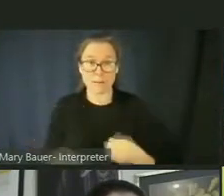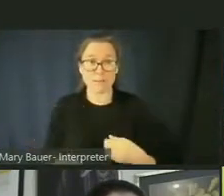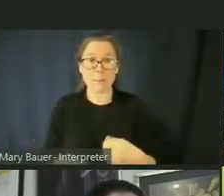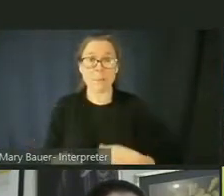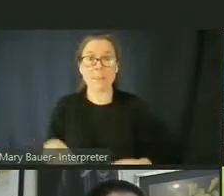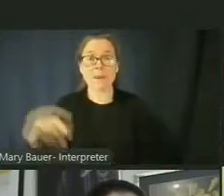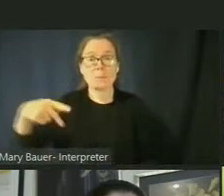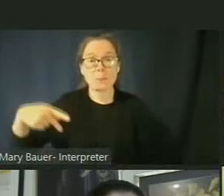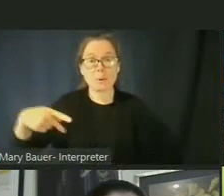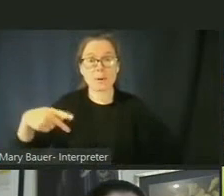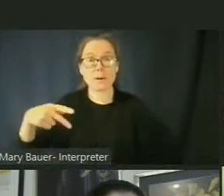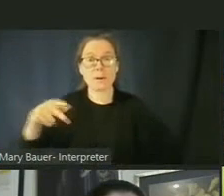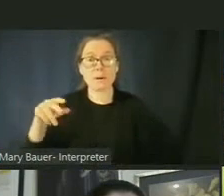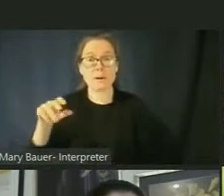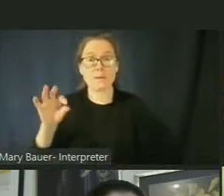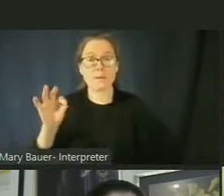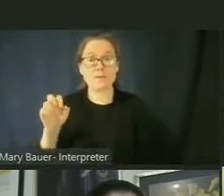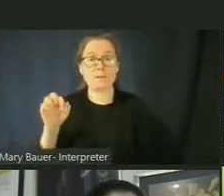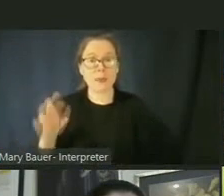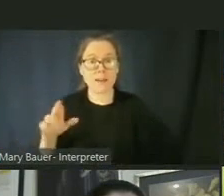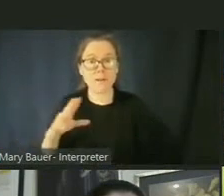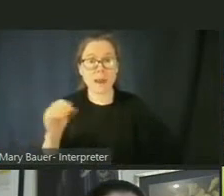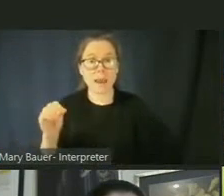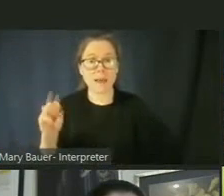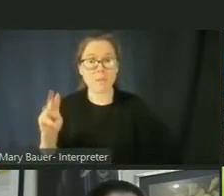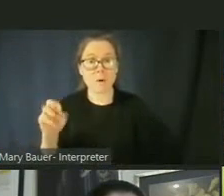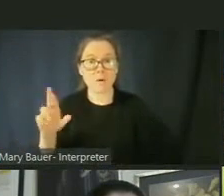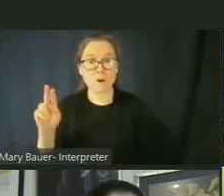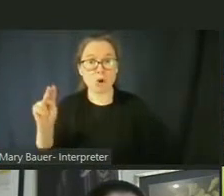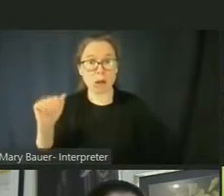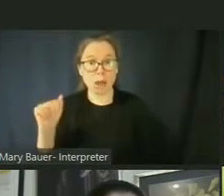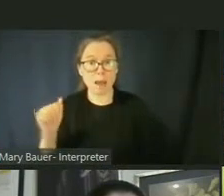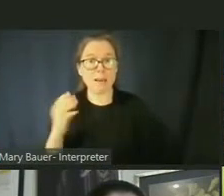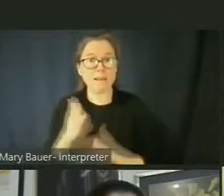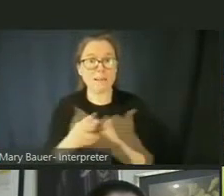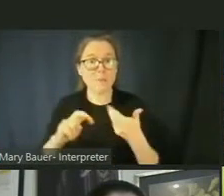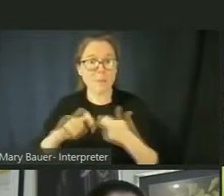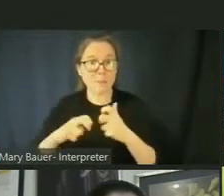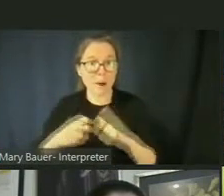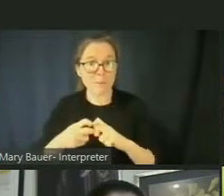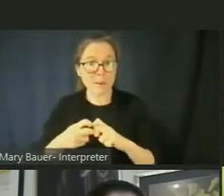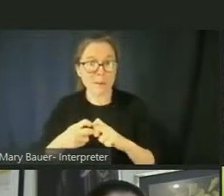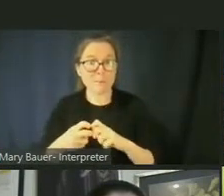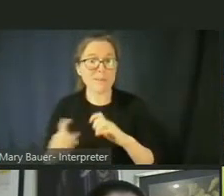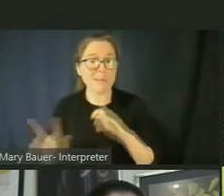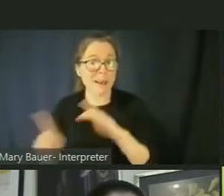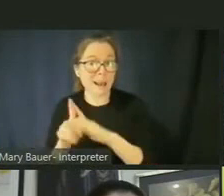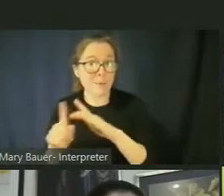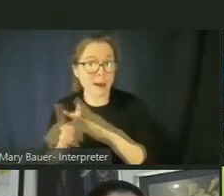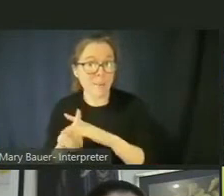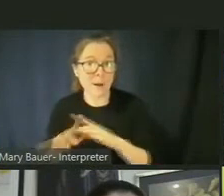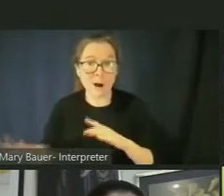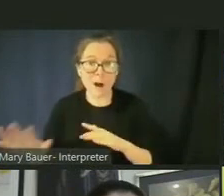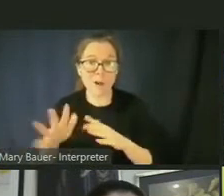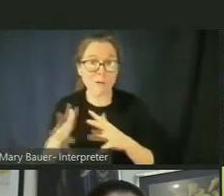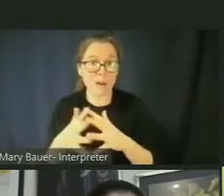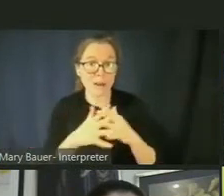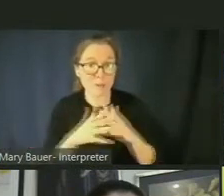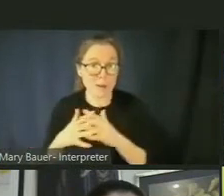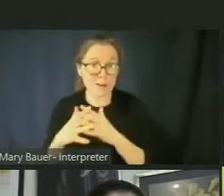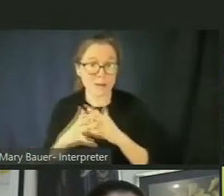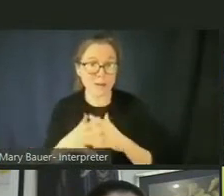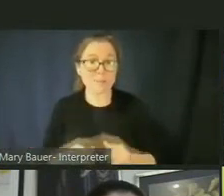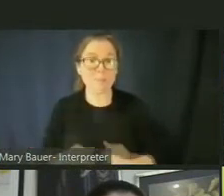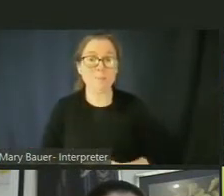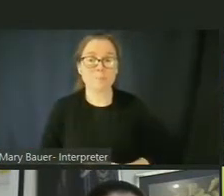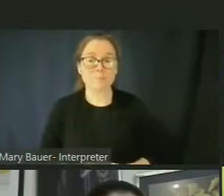Moderna vaccines and some of the issues that have come up around their production and deployment throughout the US. And so let's just jump to the content. Next